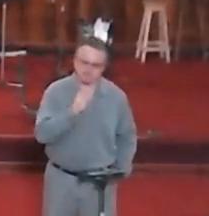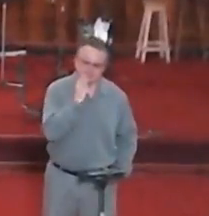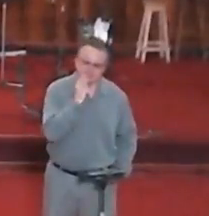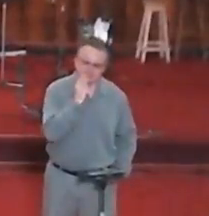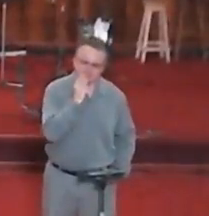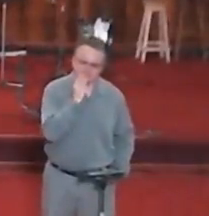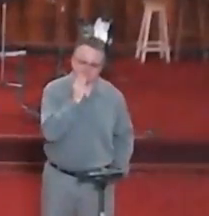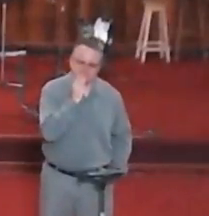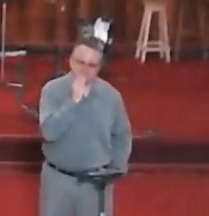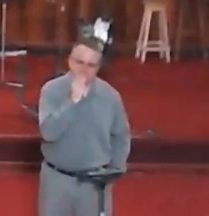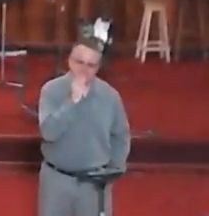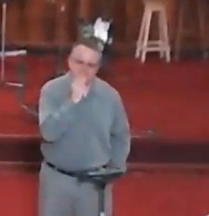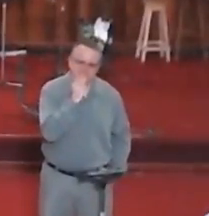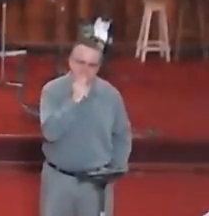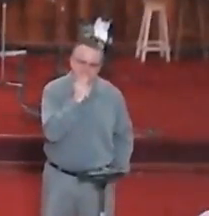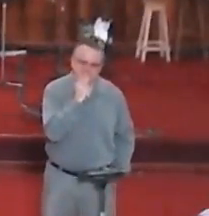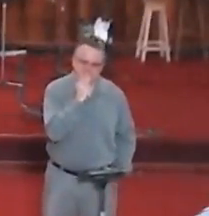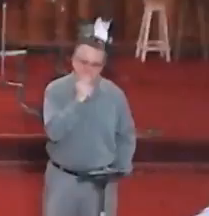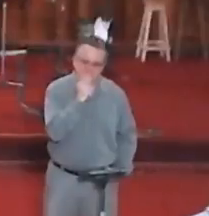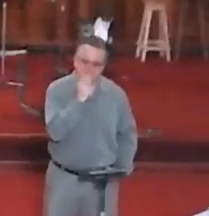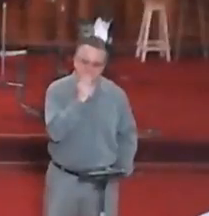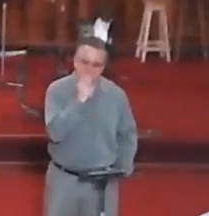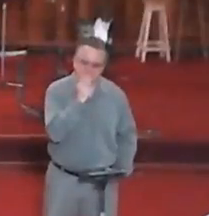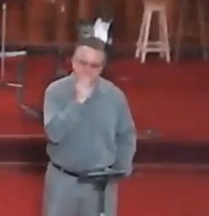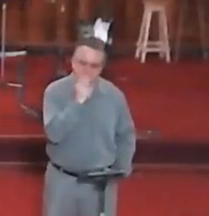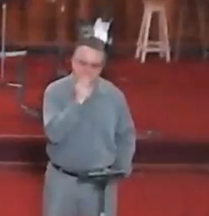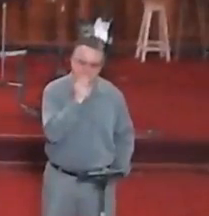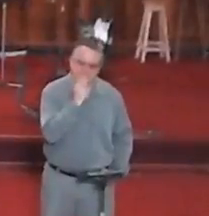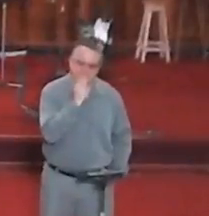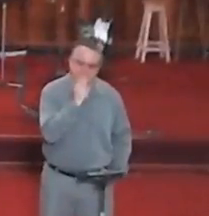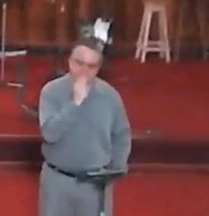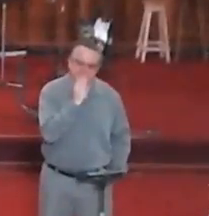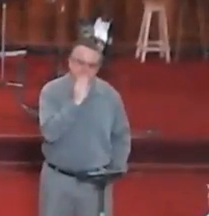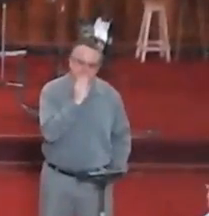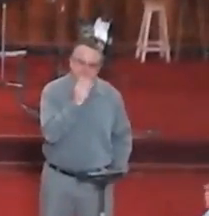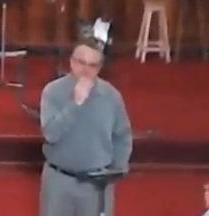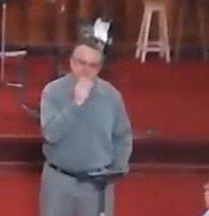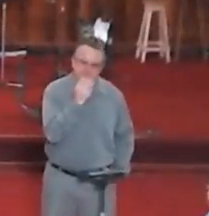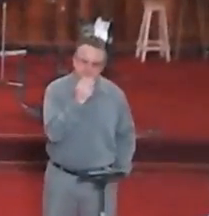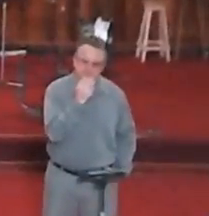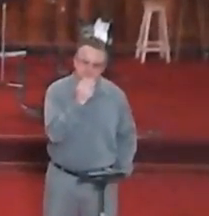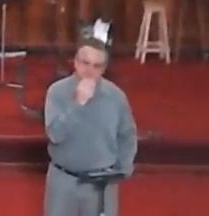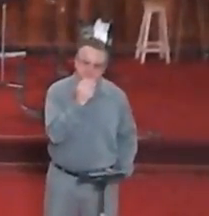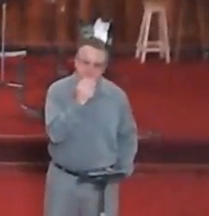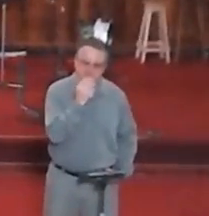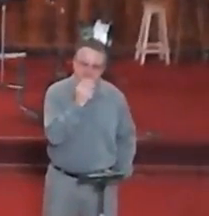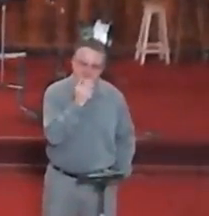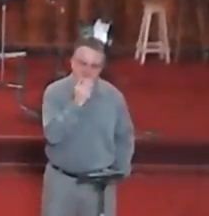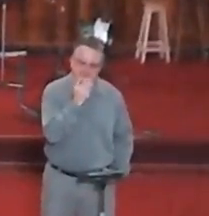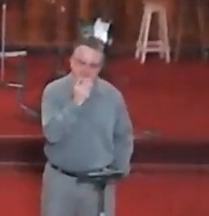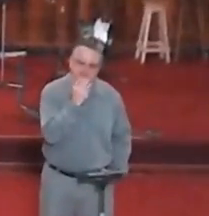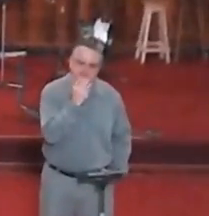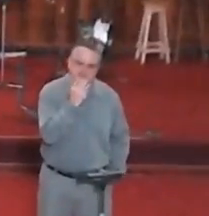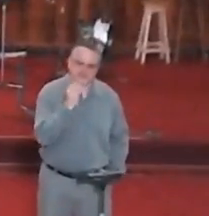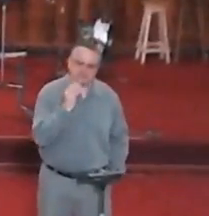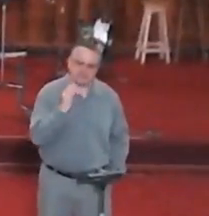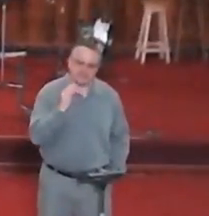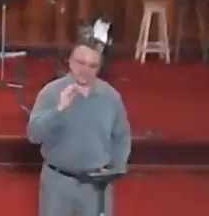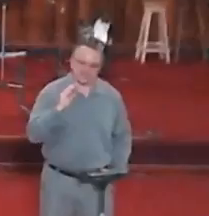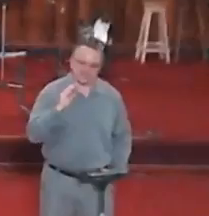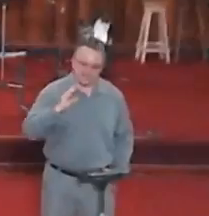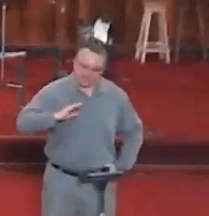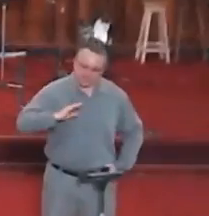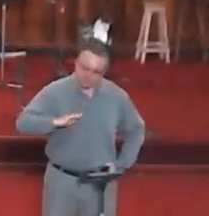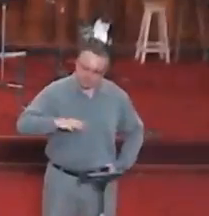of us who are fighting with sins of the tongue, I pray, Lord, that you would lead us to crucify the flesh. Y